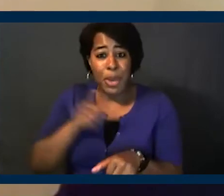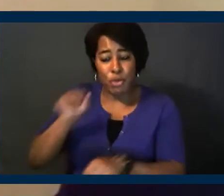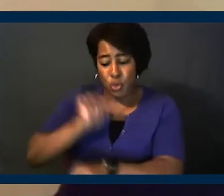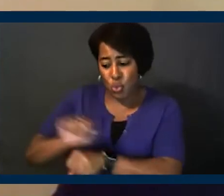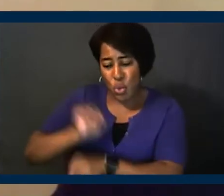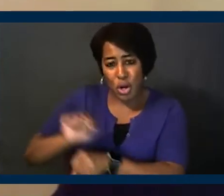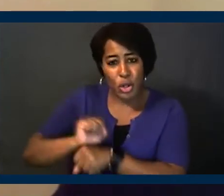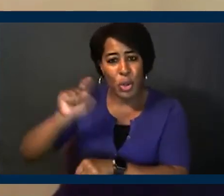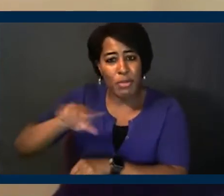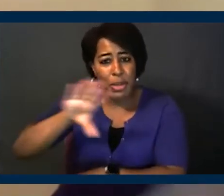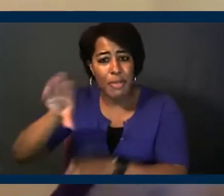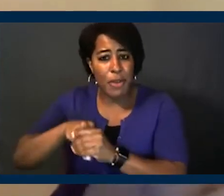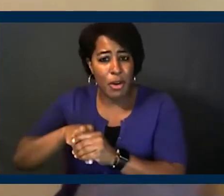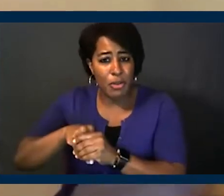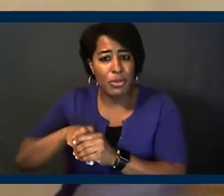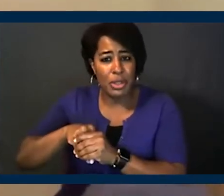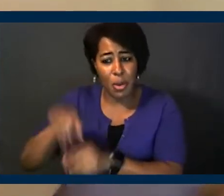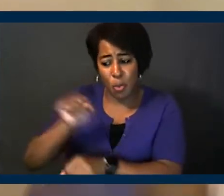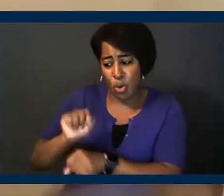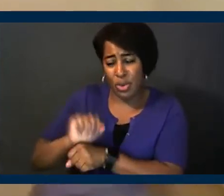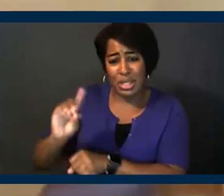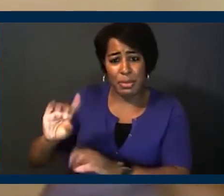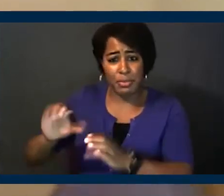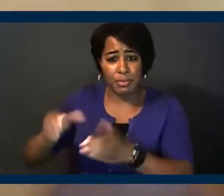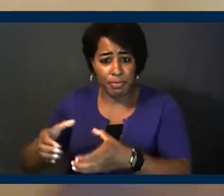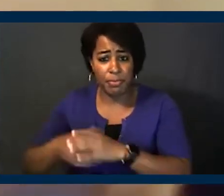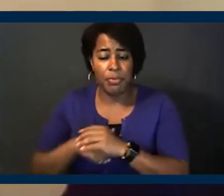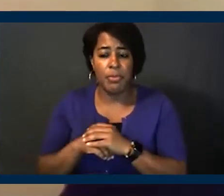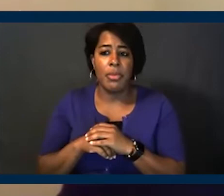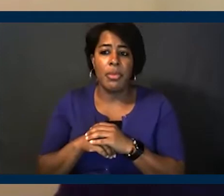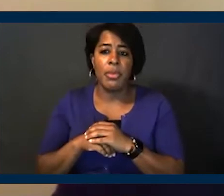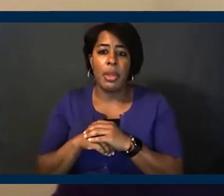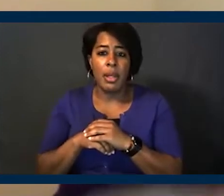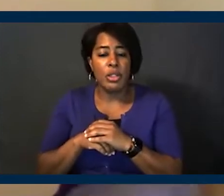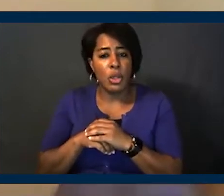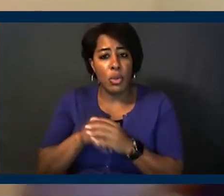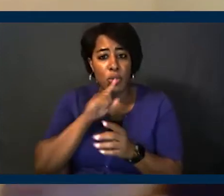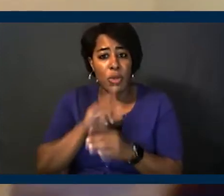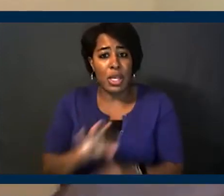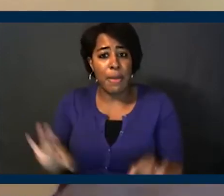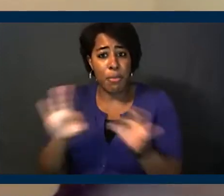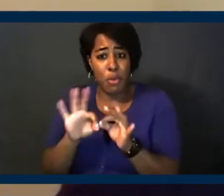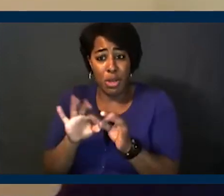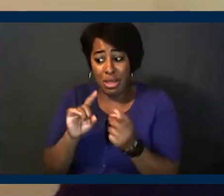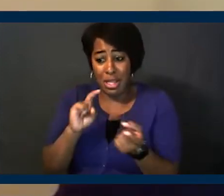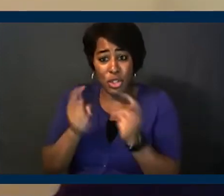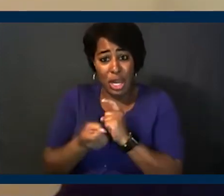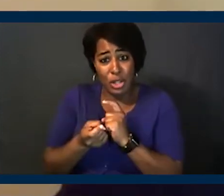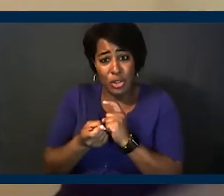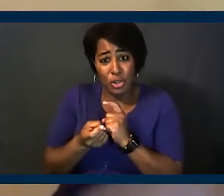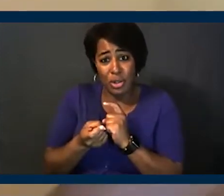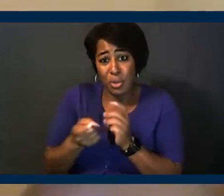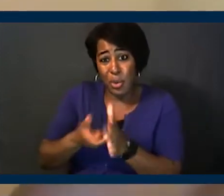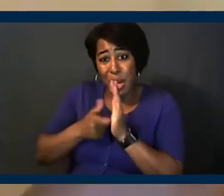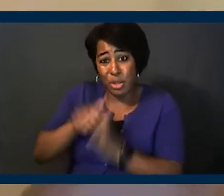Democratic Party. One of the key things to changing the party is to be a part of it. I understand it can be frustrating at